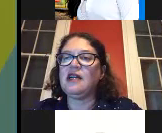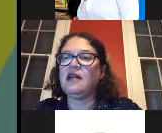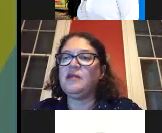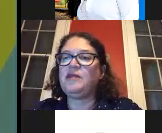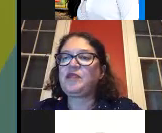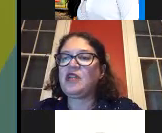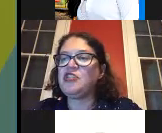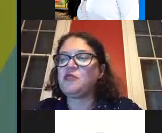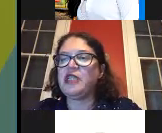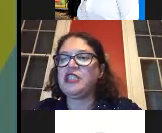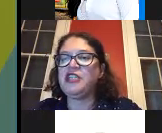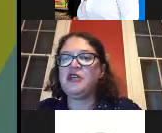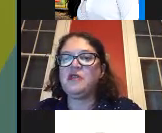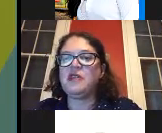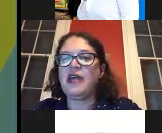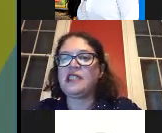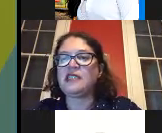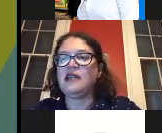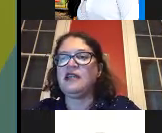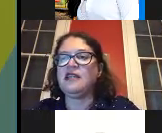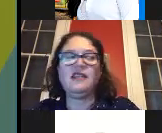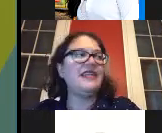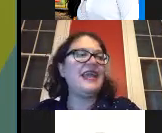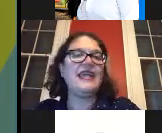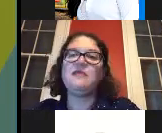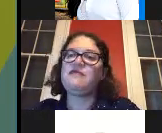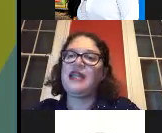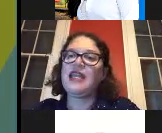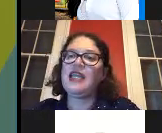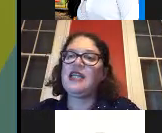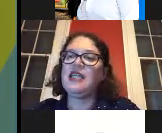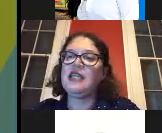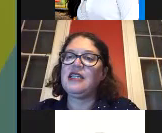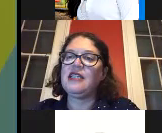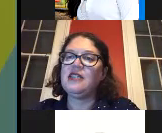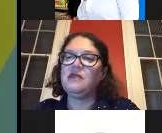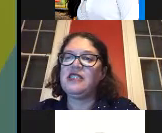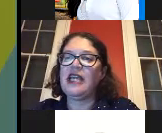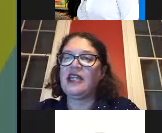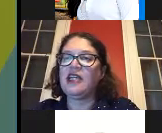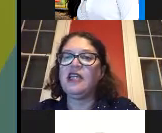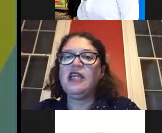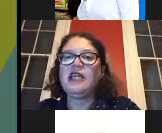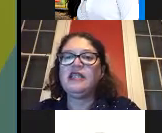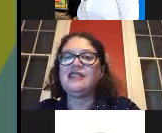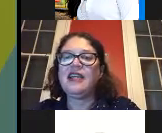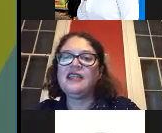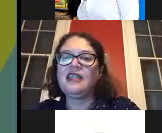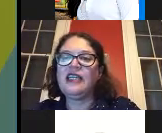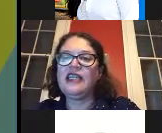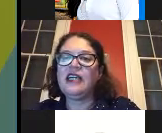And just wanted to note that the name of Medicaid in Louisiana